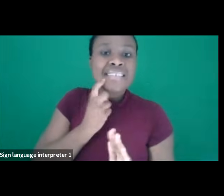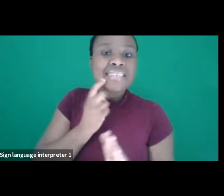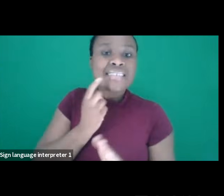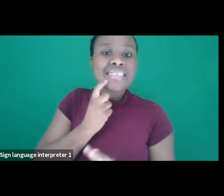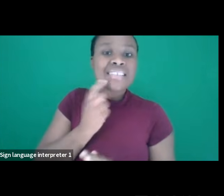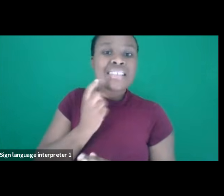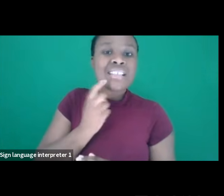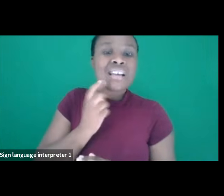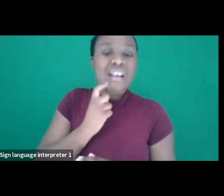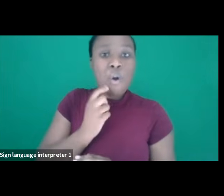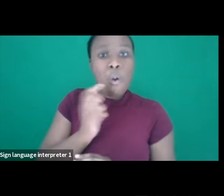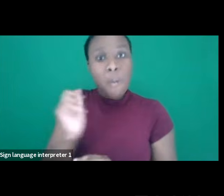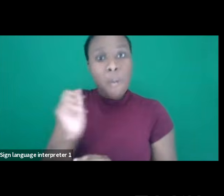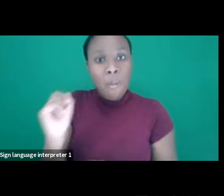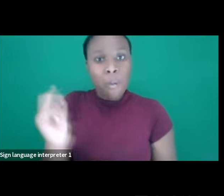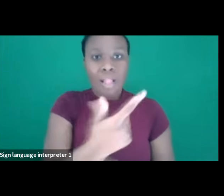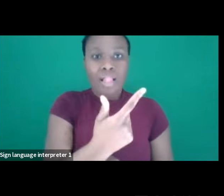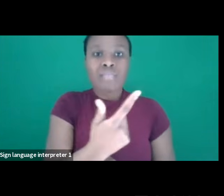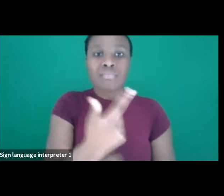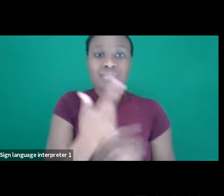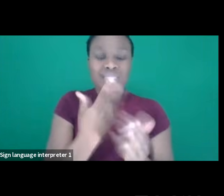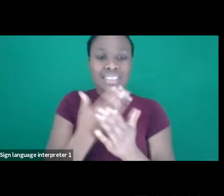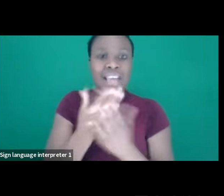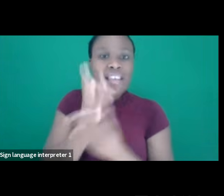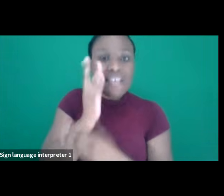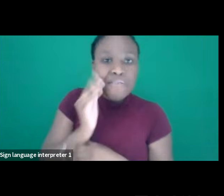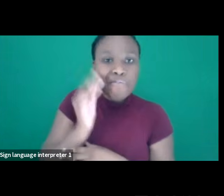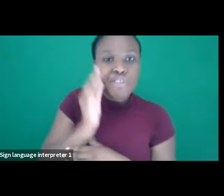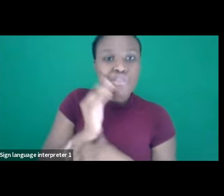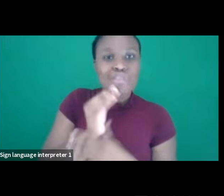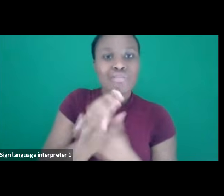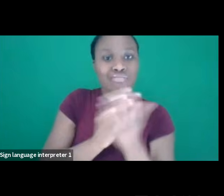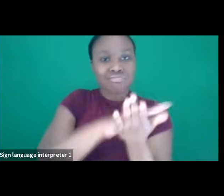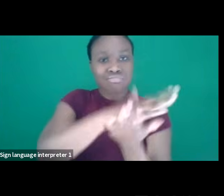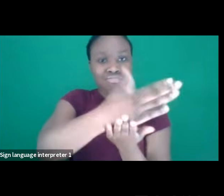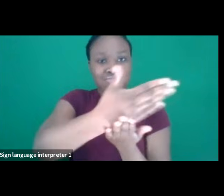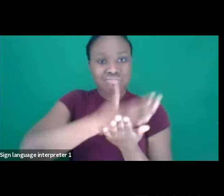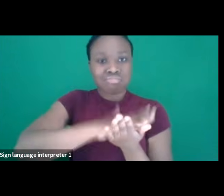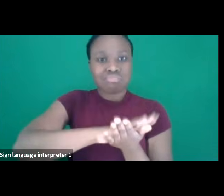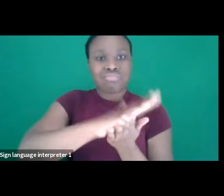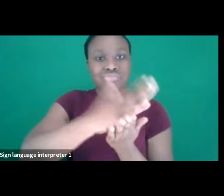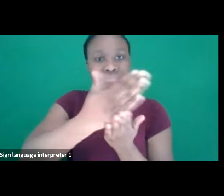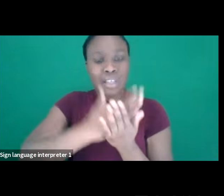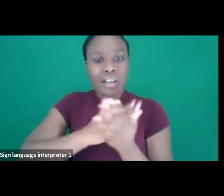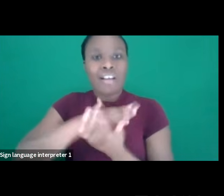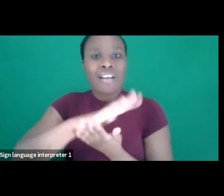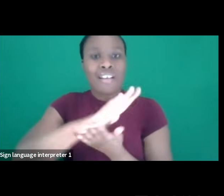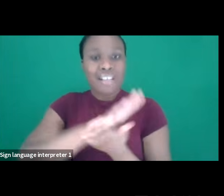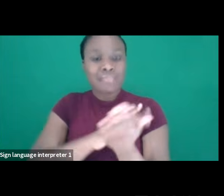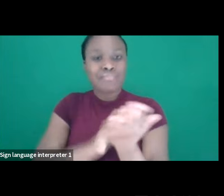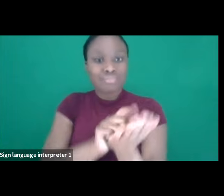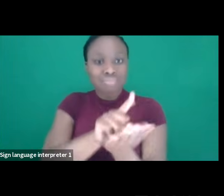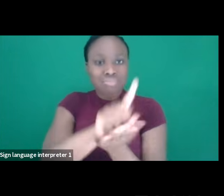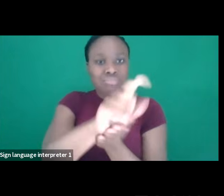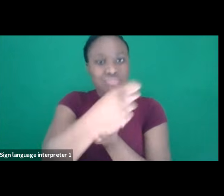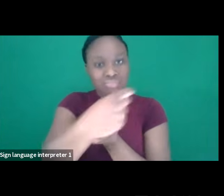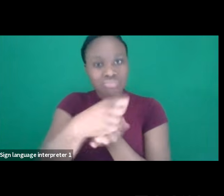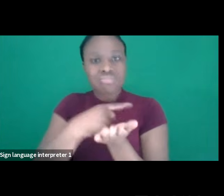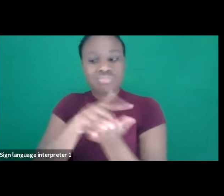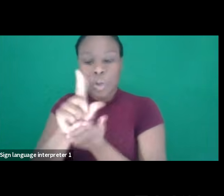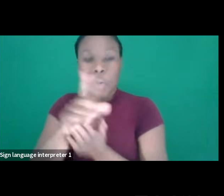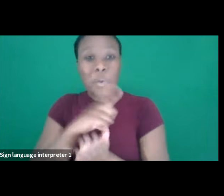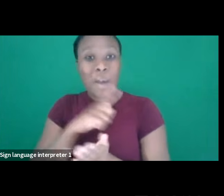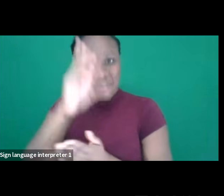to share data and to make sure that we are able to achieve the strategic objectives that we spoke